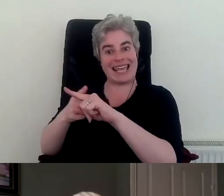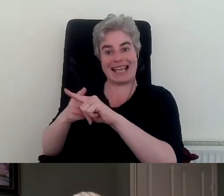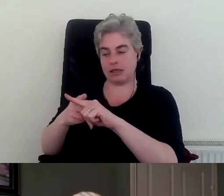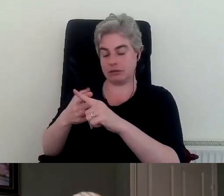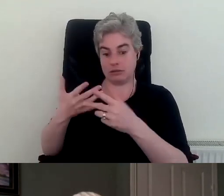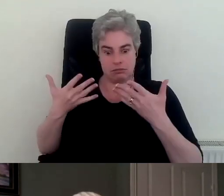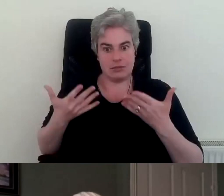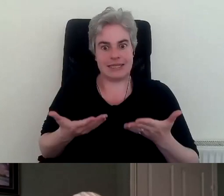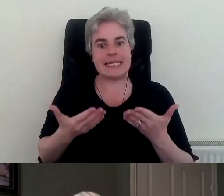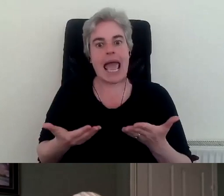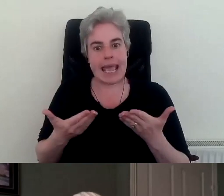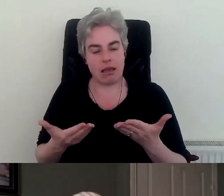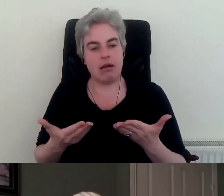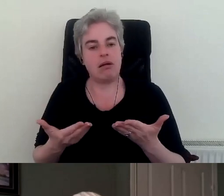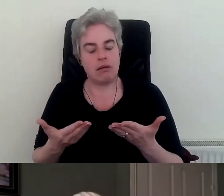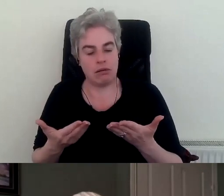today